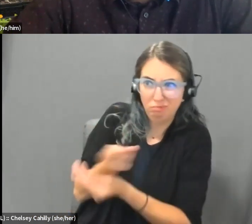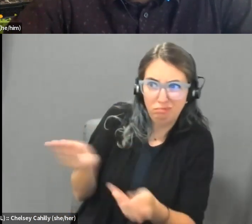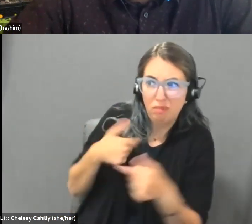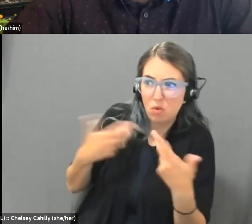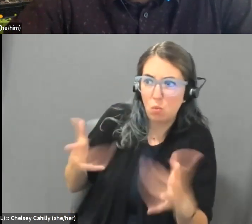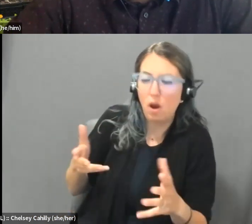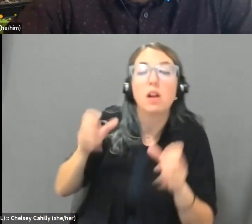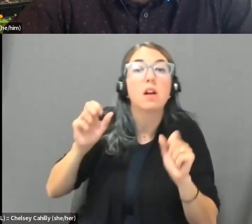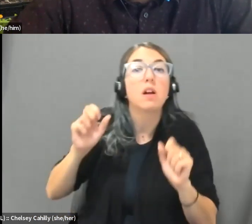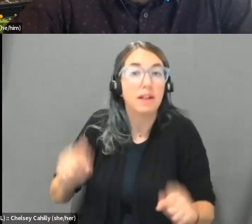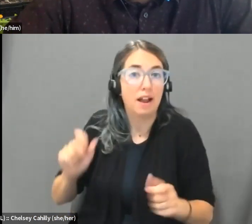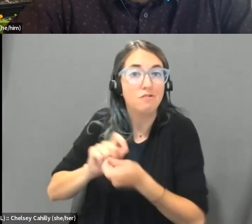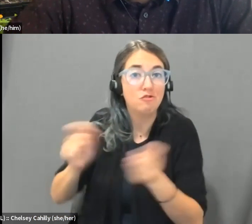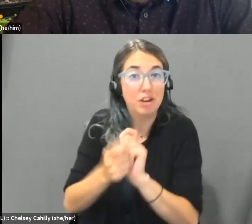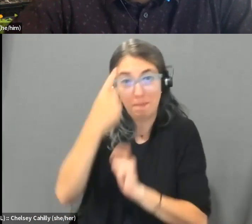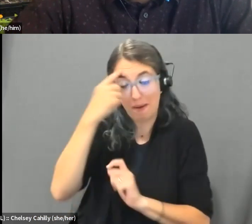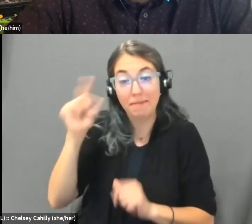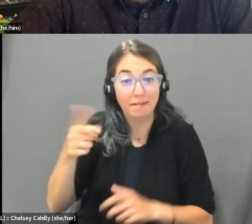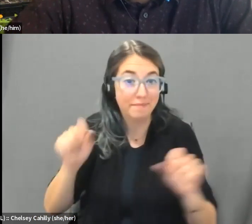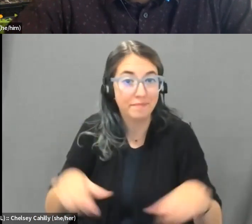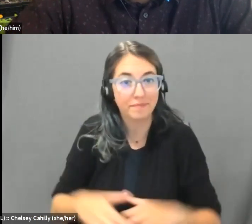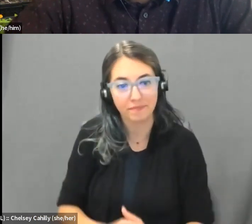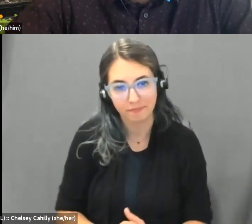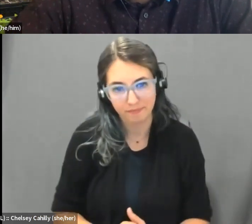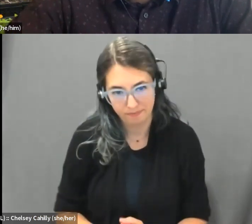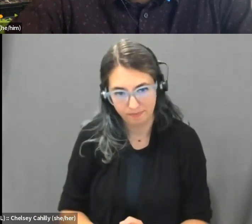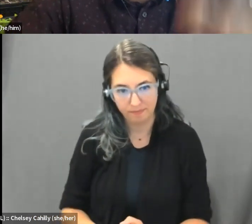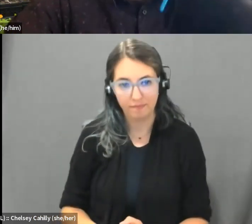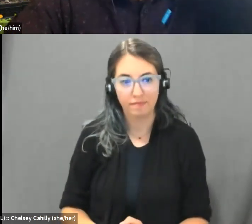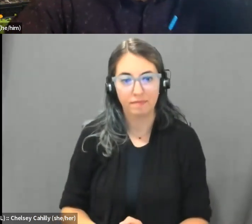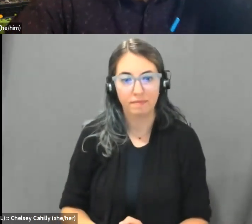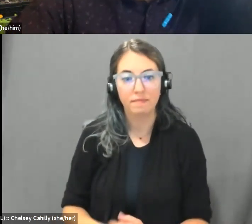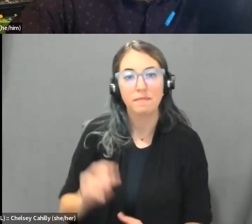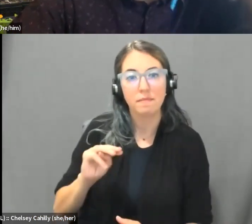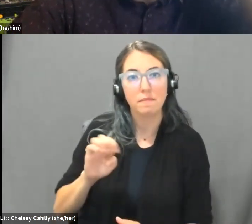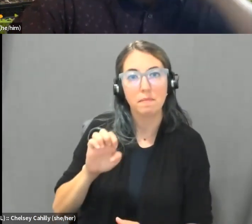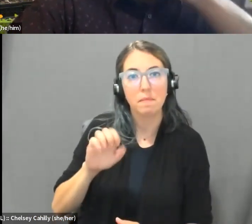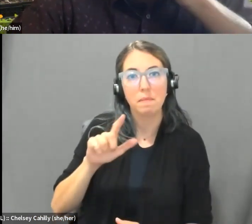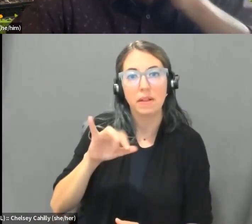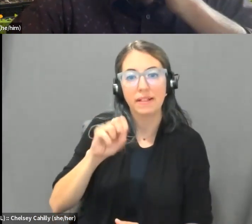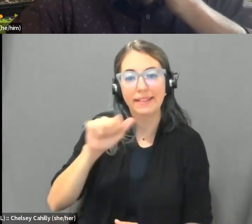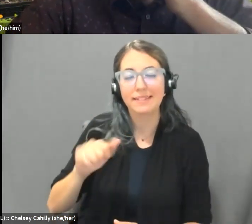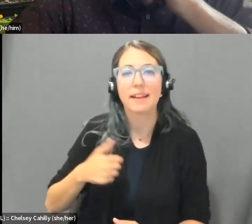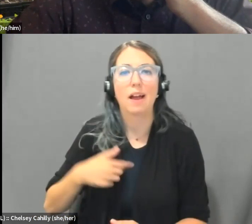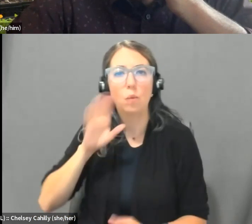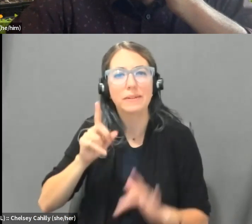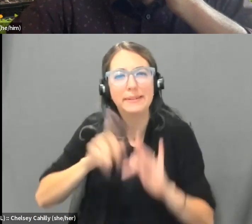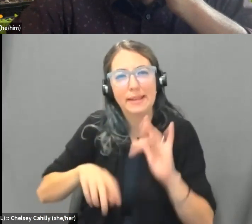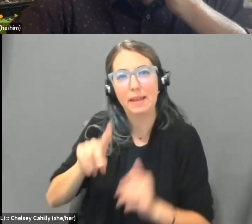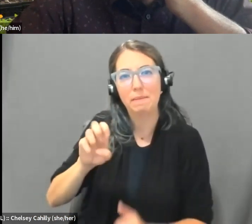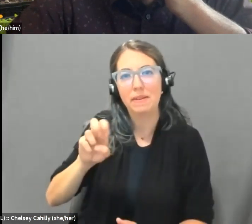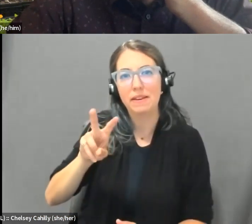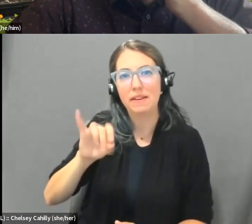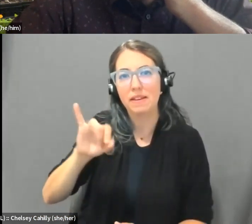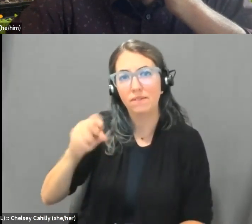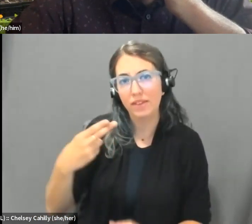Great. I'll go ahead and skip Divya's question one more time, because we do have another question